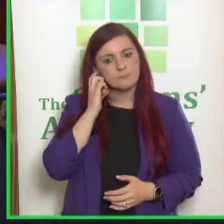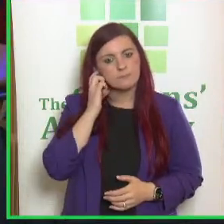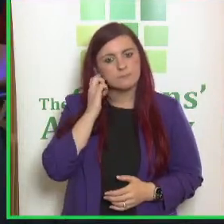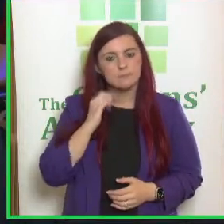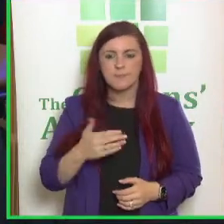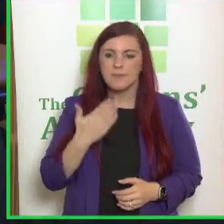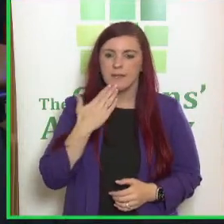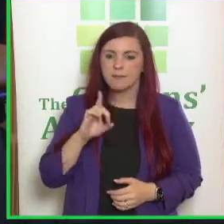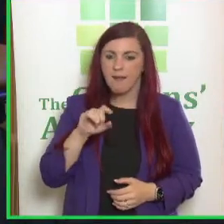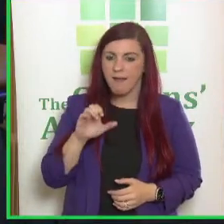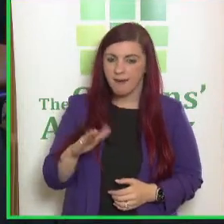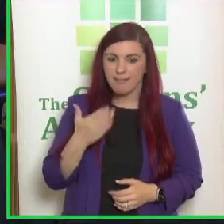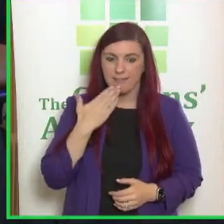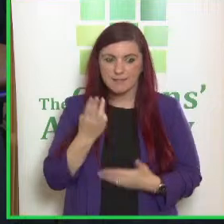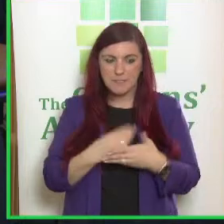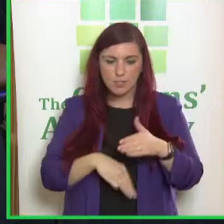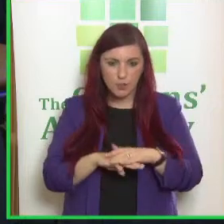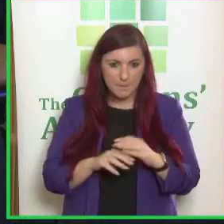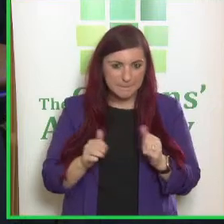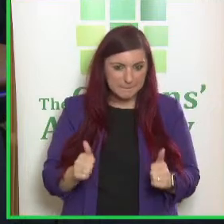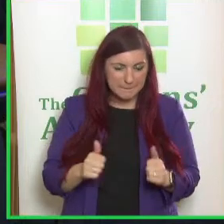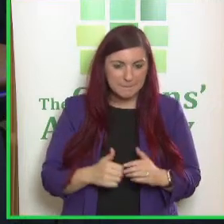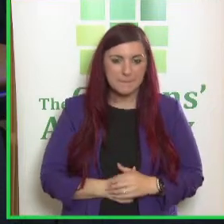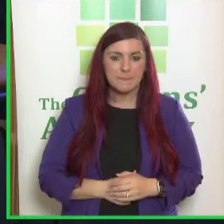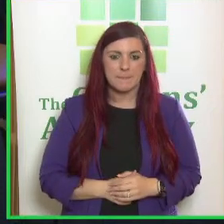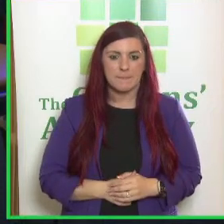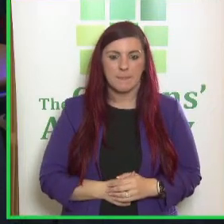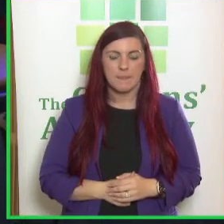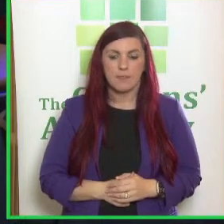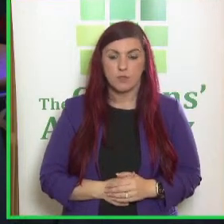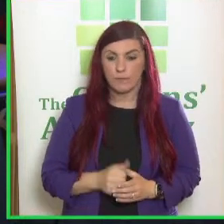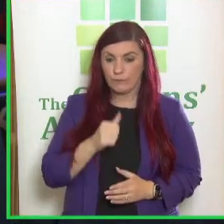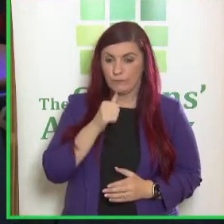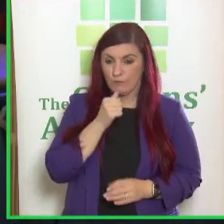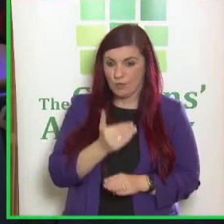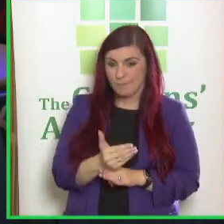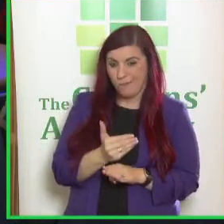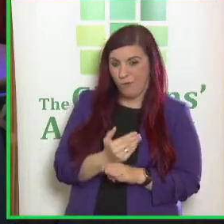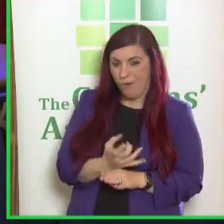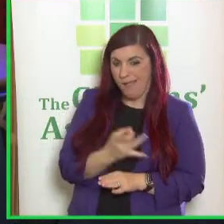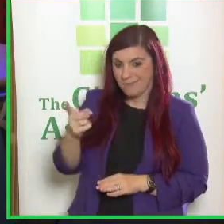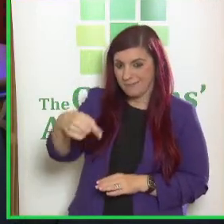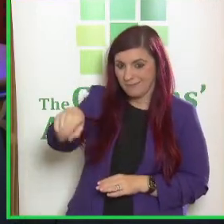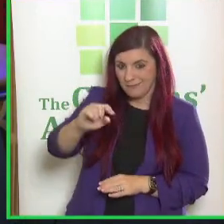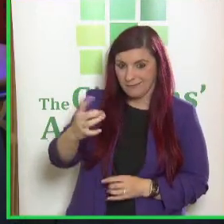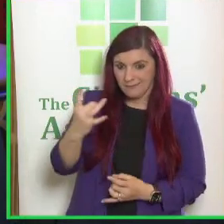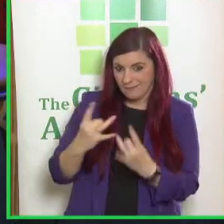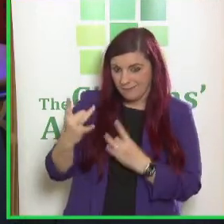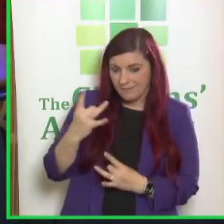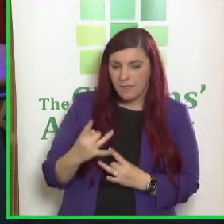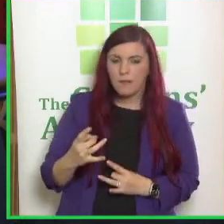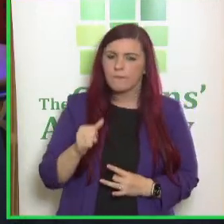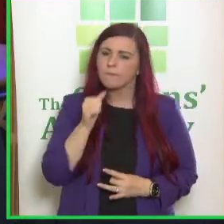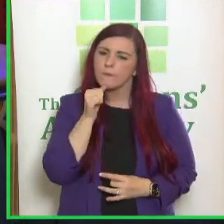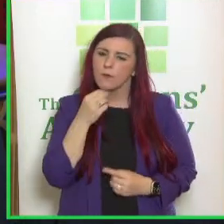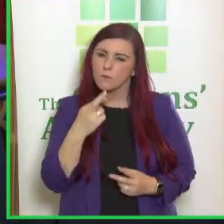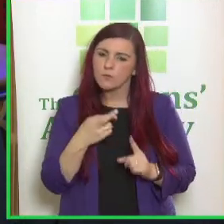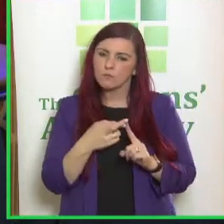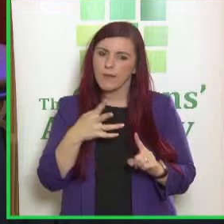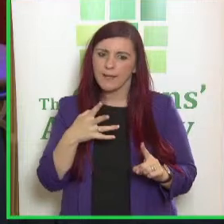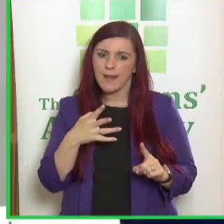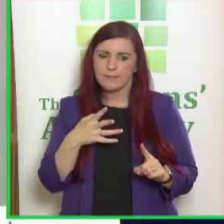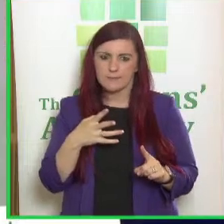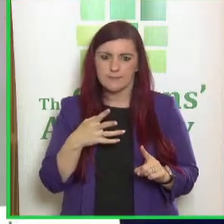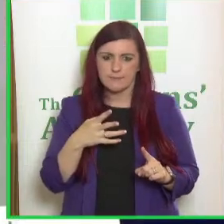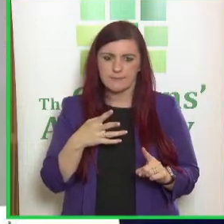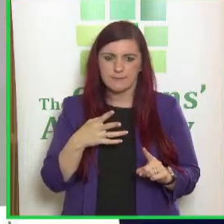Thanks, Cathal, and thanks, Minister. Just before I open it out for Q&A, I just want to recognise one more time, I know the Minister's